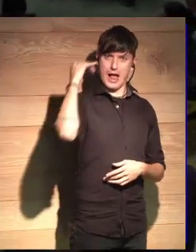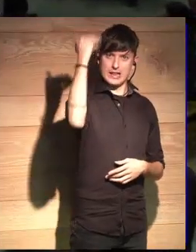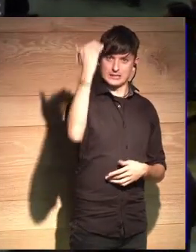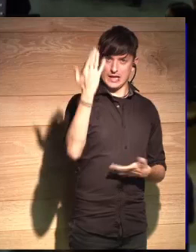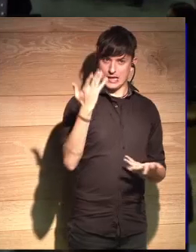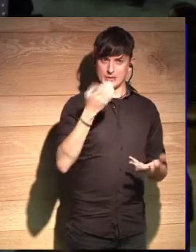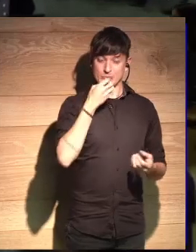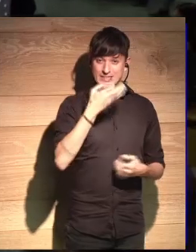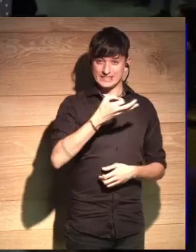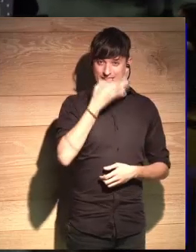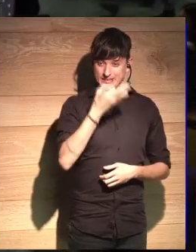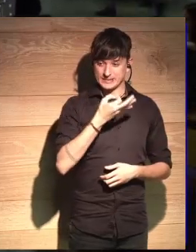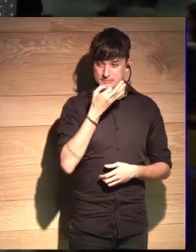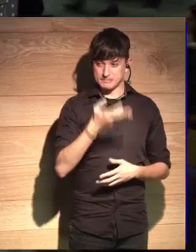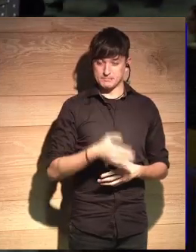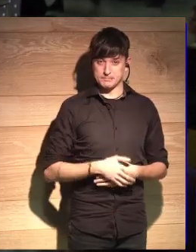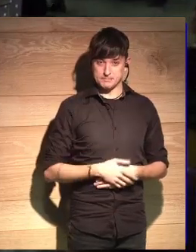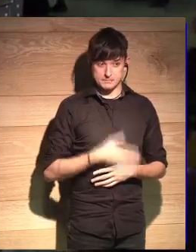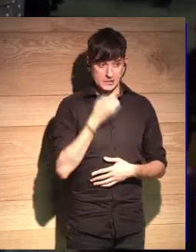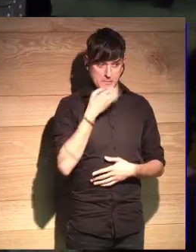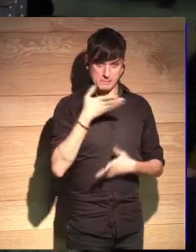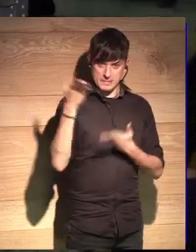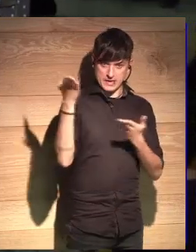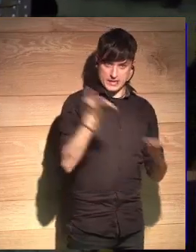The sound seems to be very